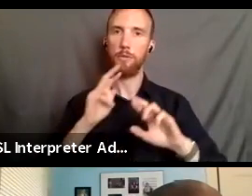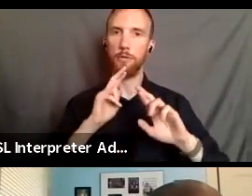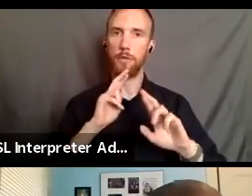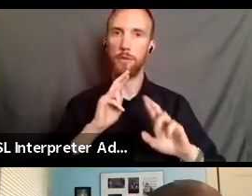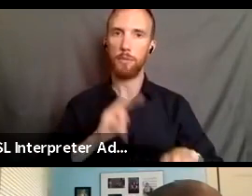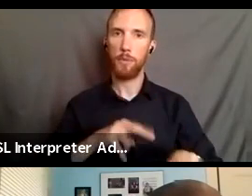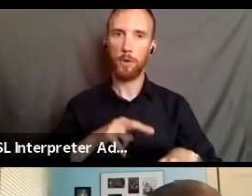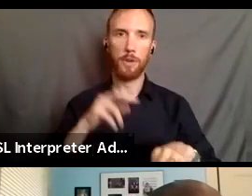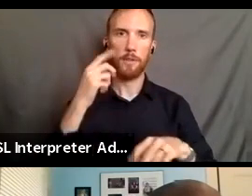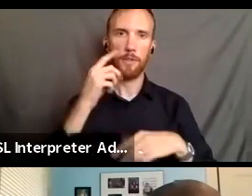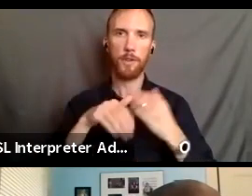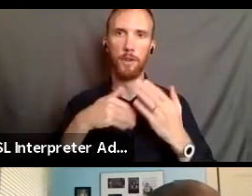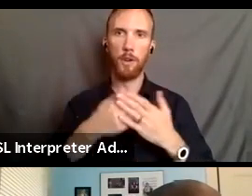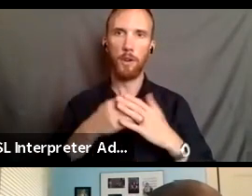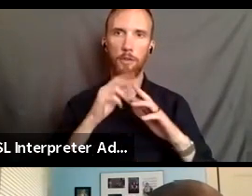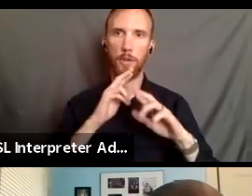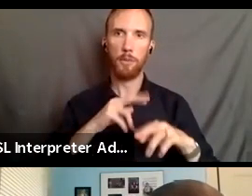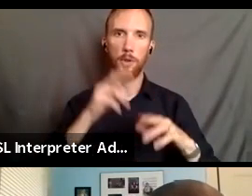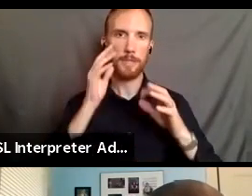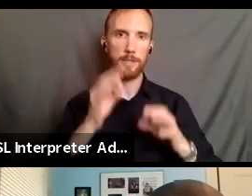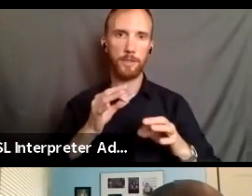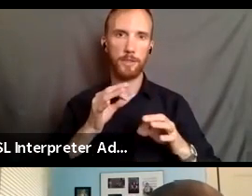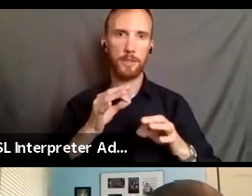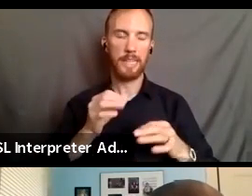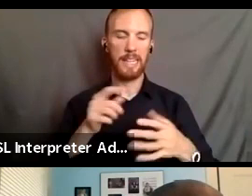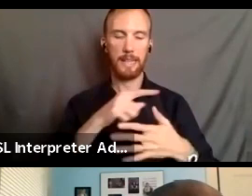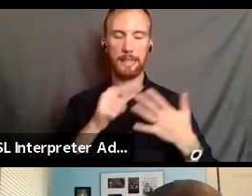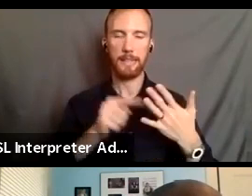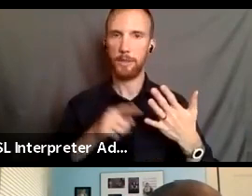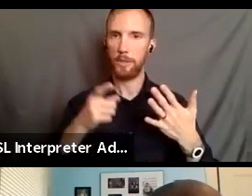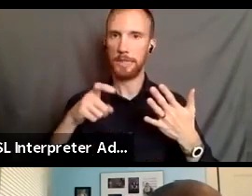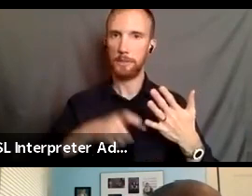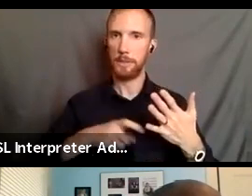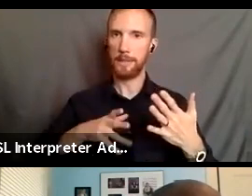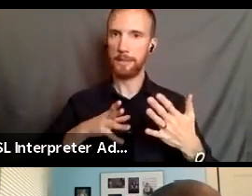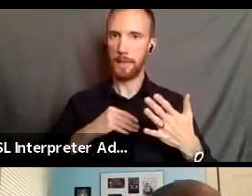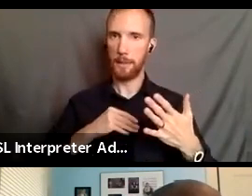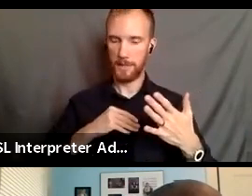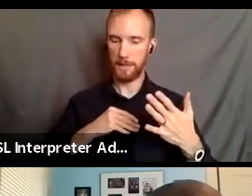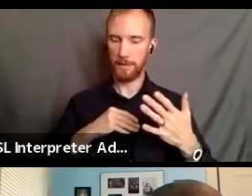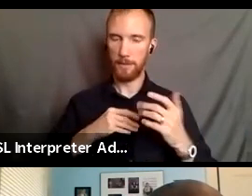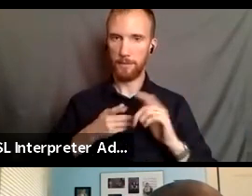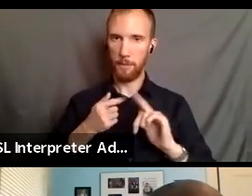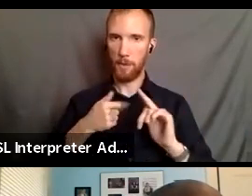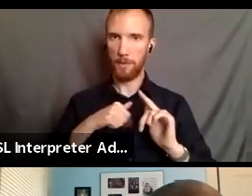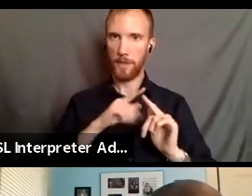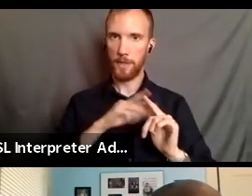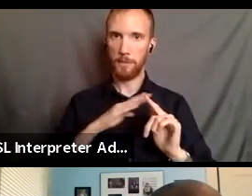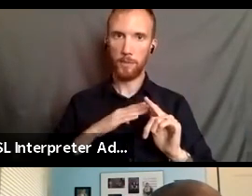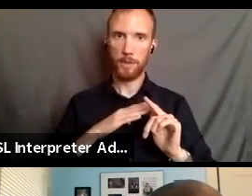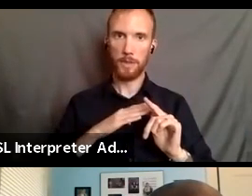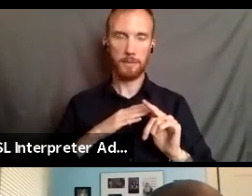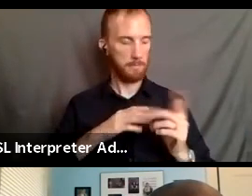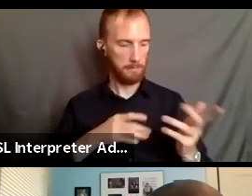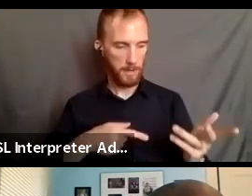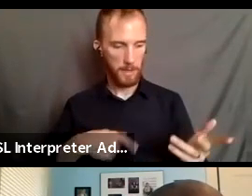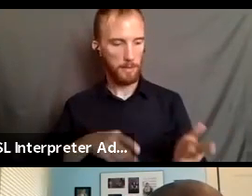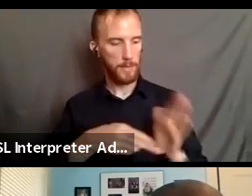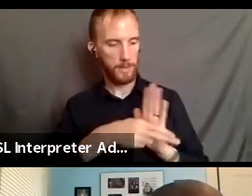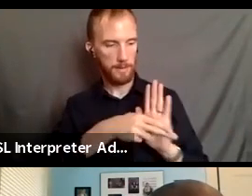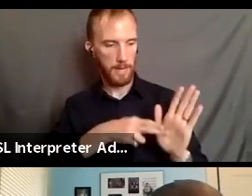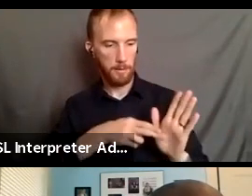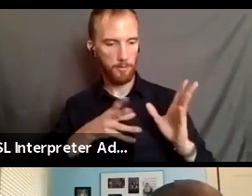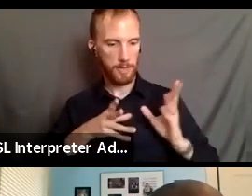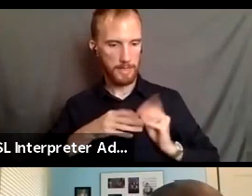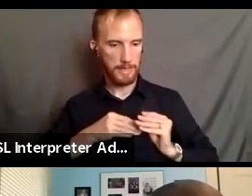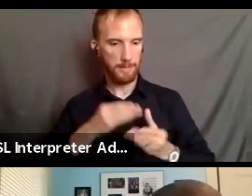rescissions mr president these items just need to be accepted by the board please mark received and filed thank you